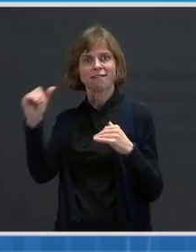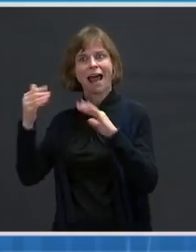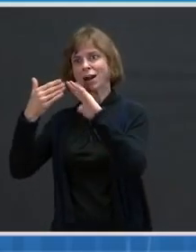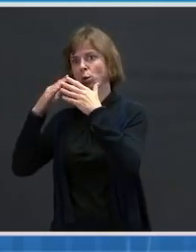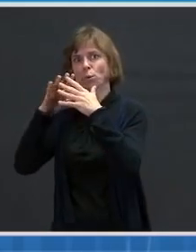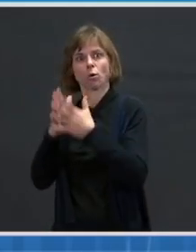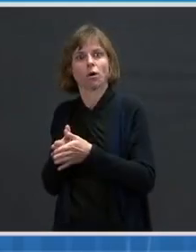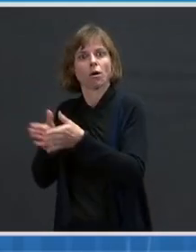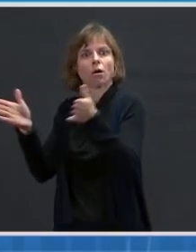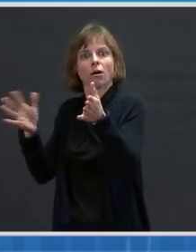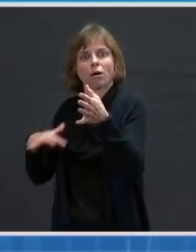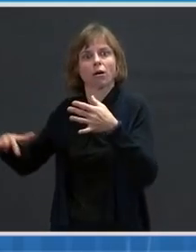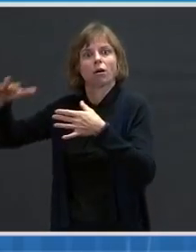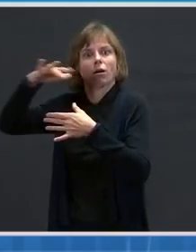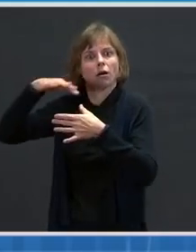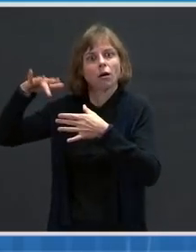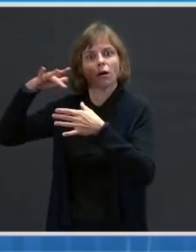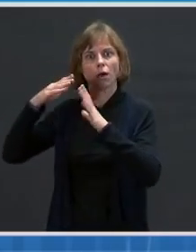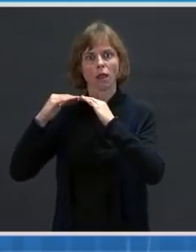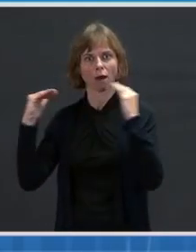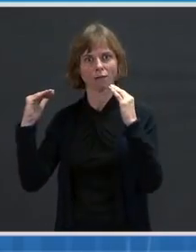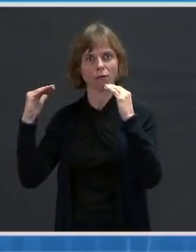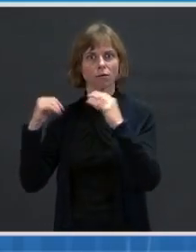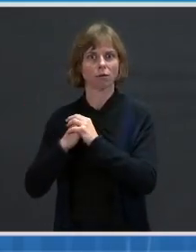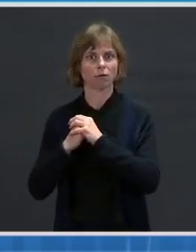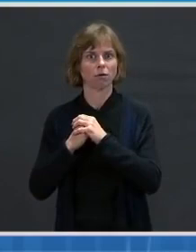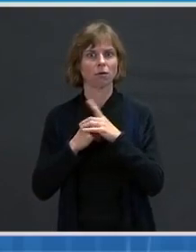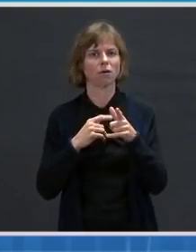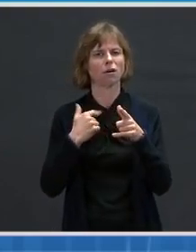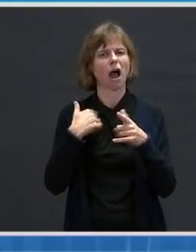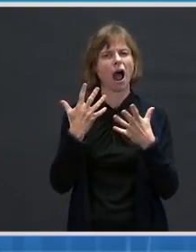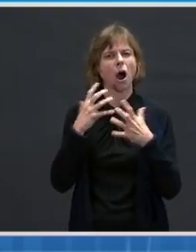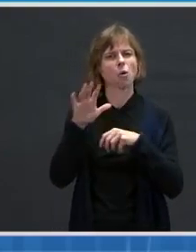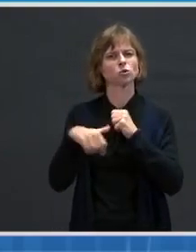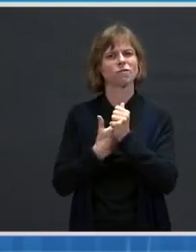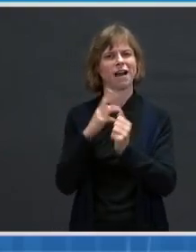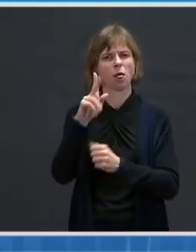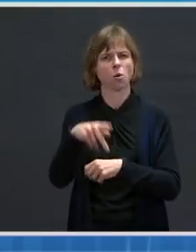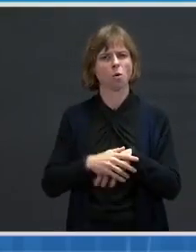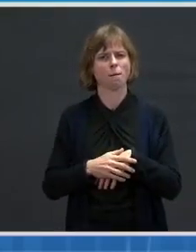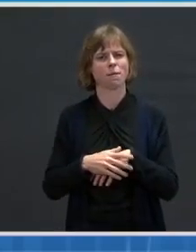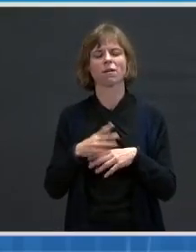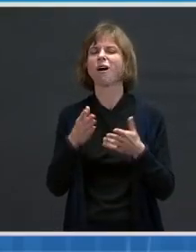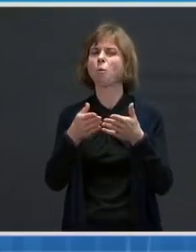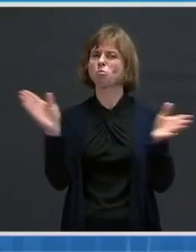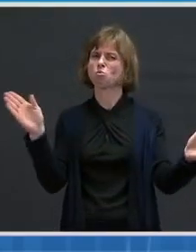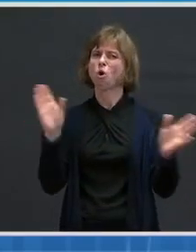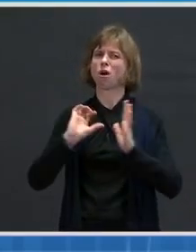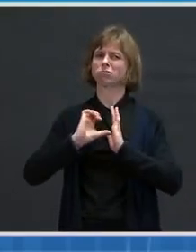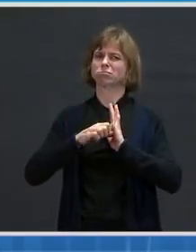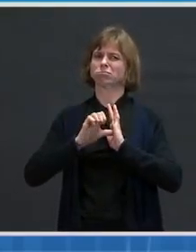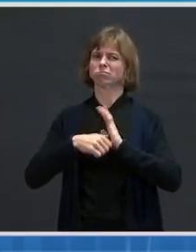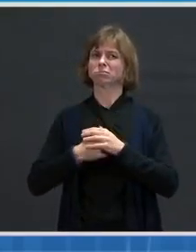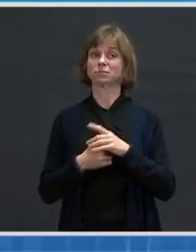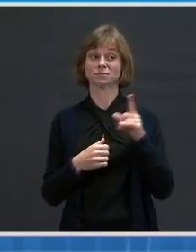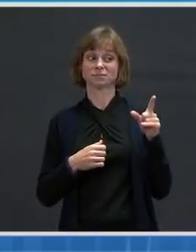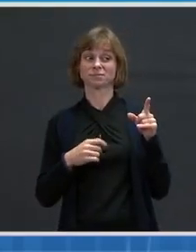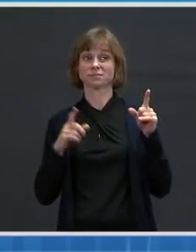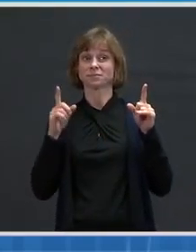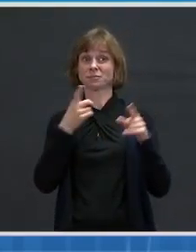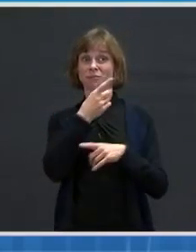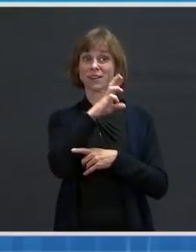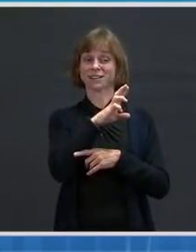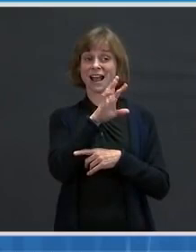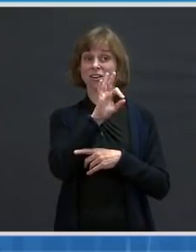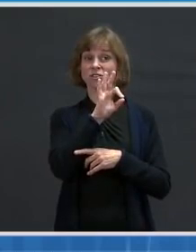just follow up to make a broader point. The broader point, Dr. Fauci and Dr. Walensky both alluded